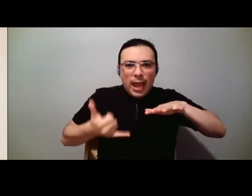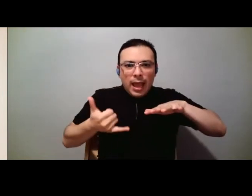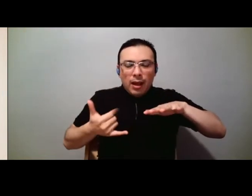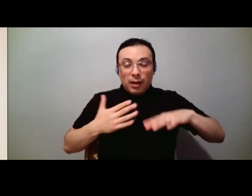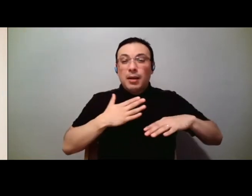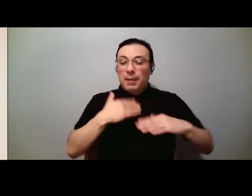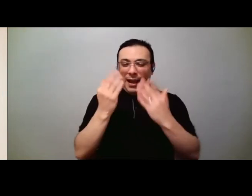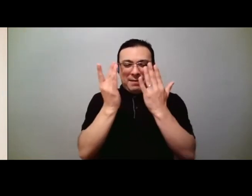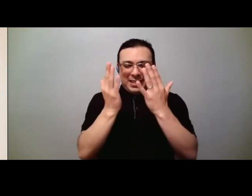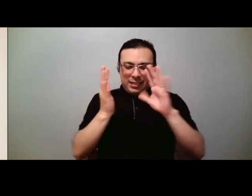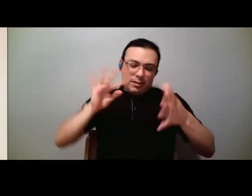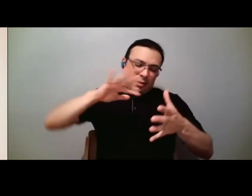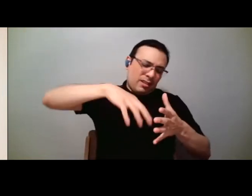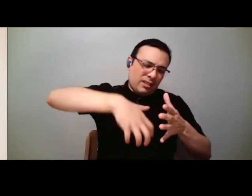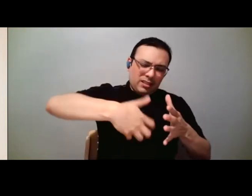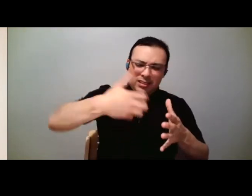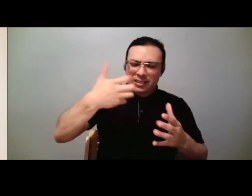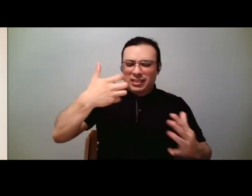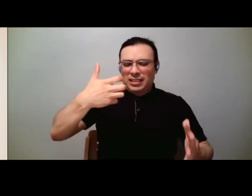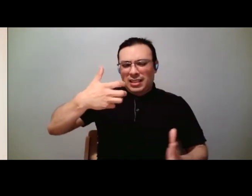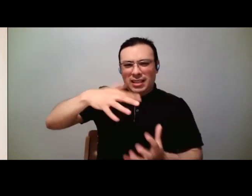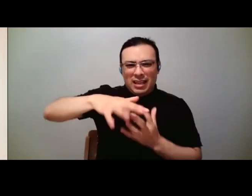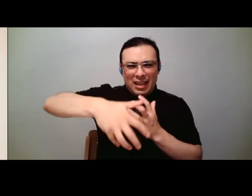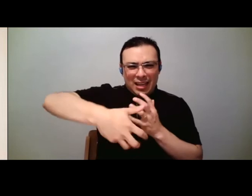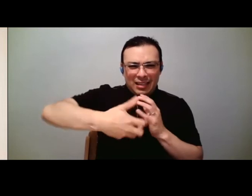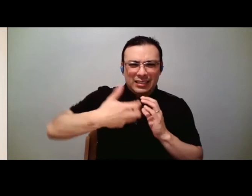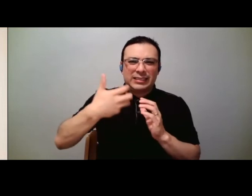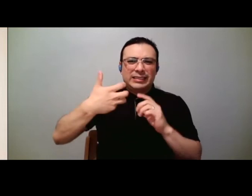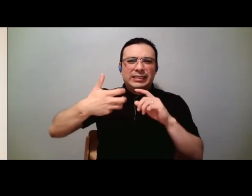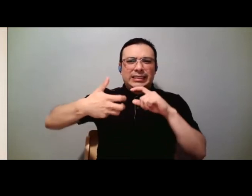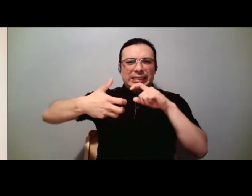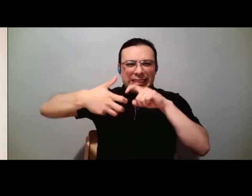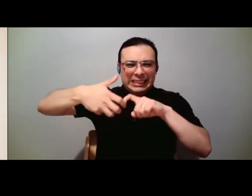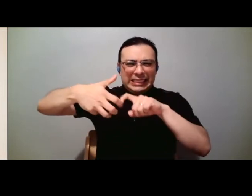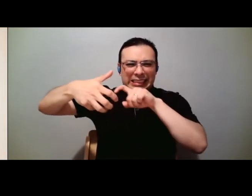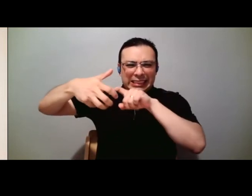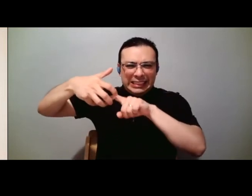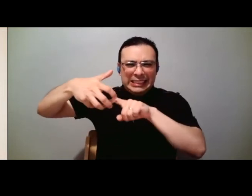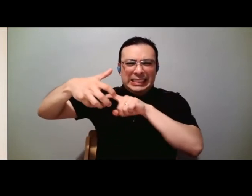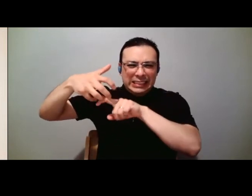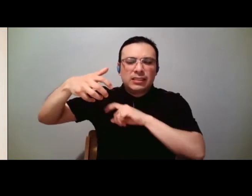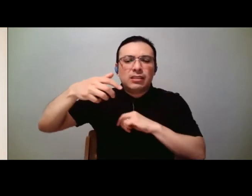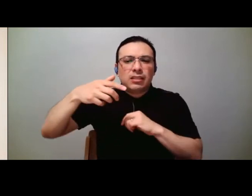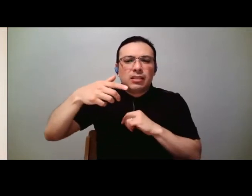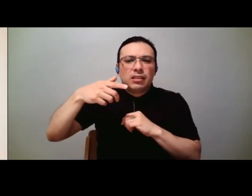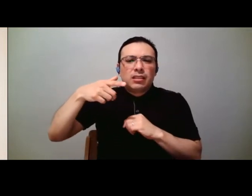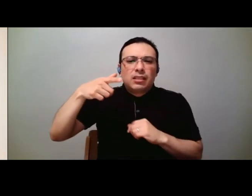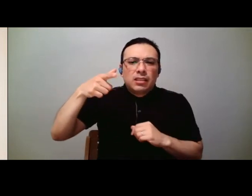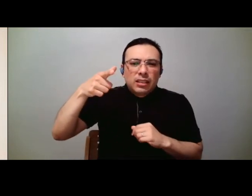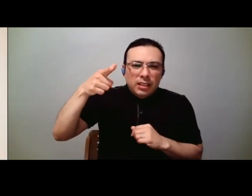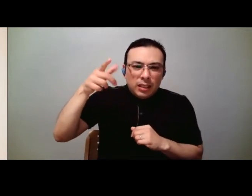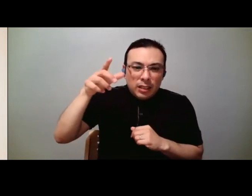the gnarled knotty fist reaching backward into the new of miss is sip